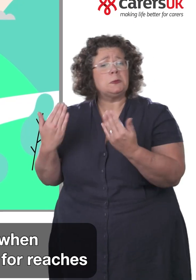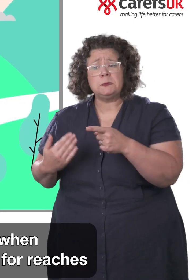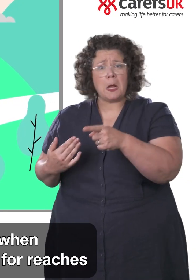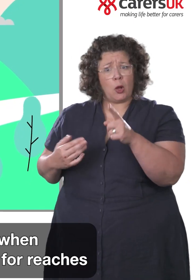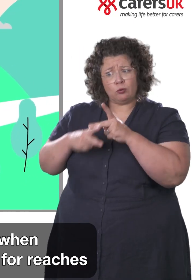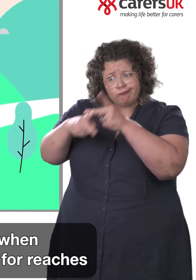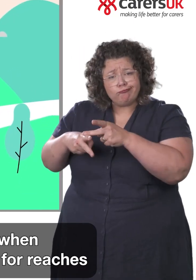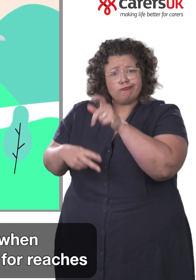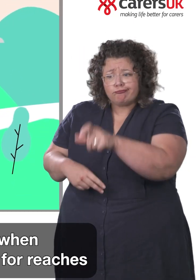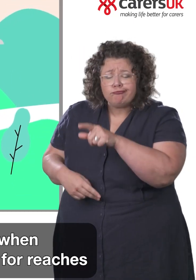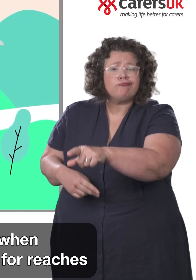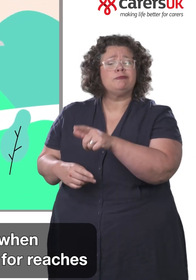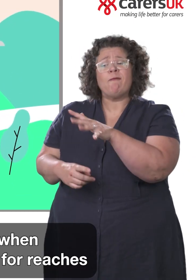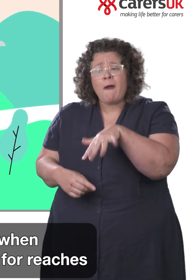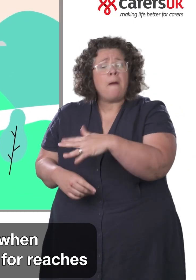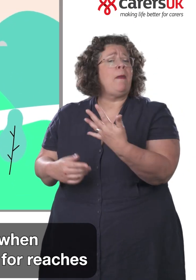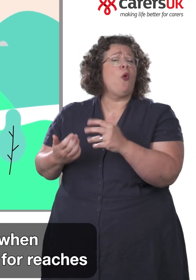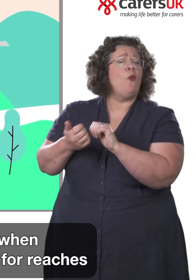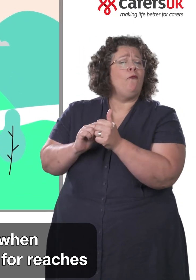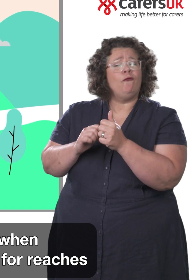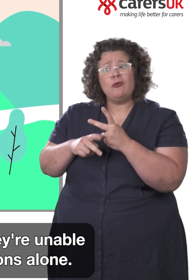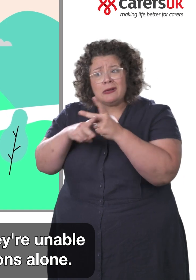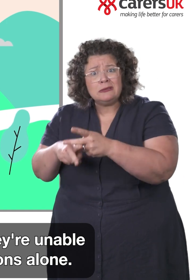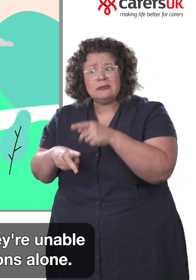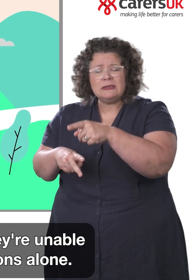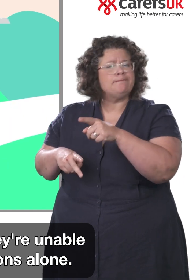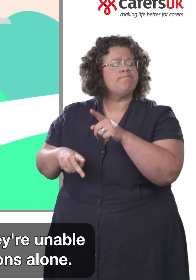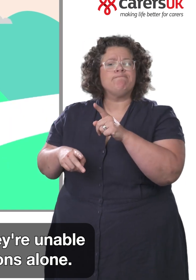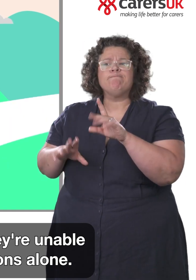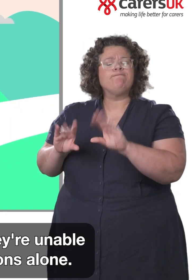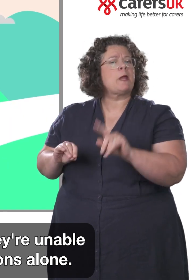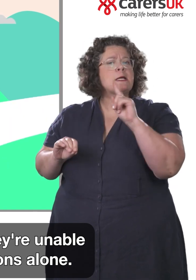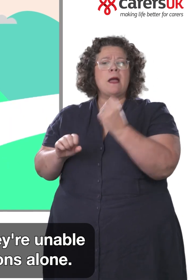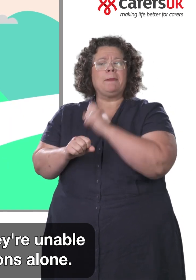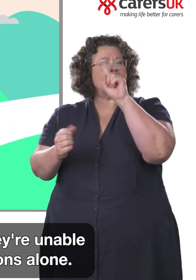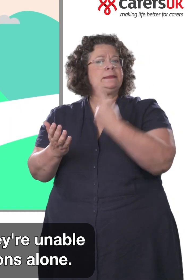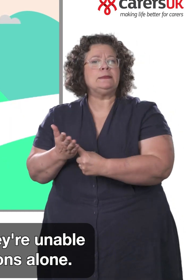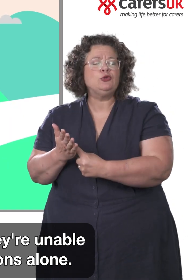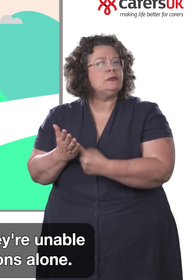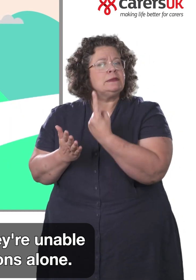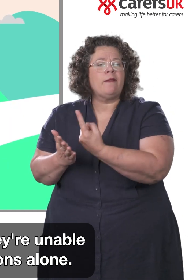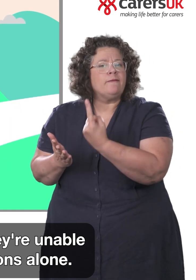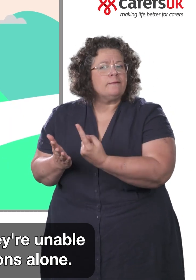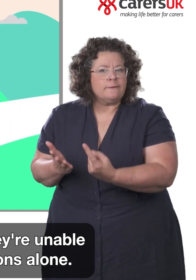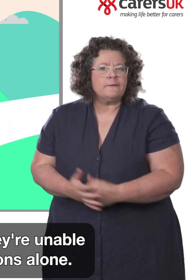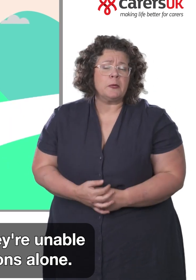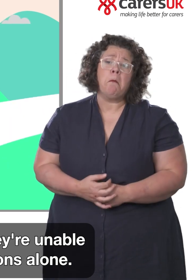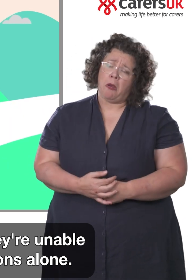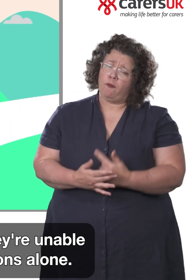There may be a time when a relative or friend you care for reaches a point in their life when they're unable to make important decisions